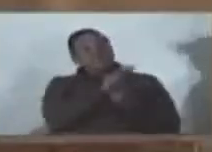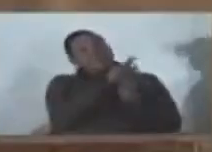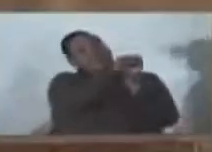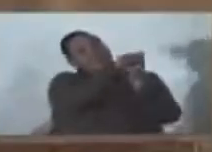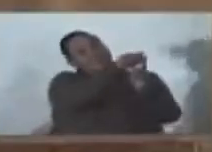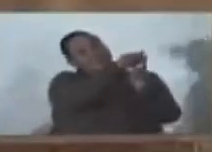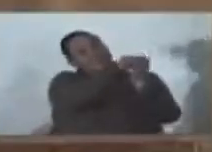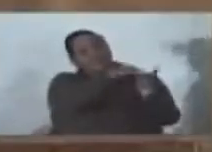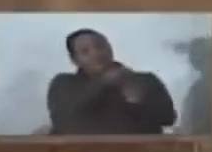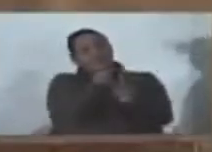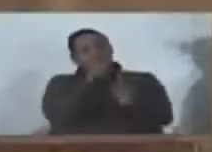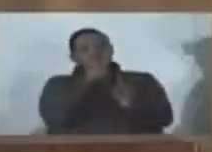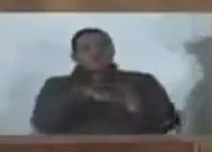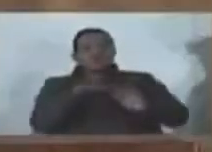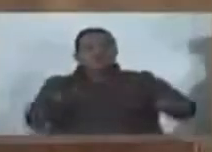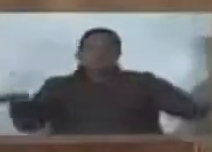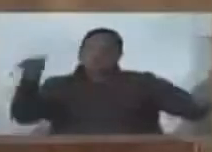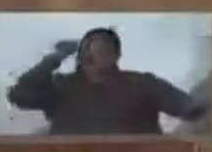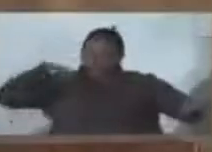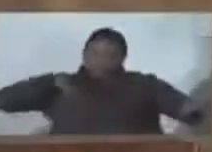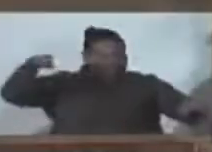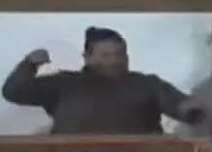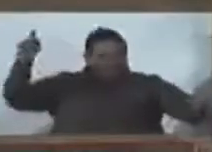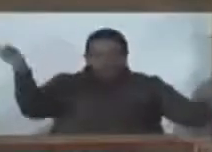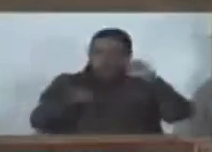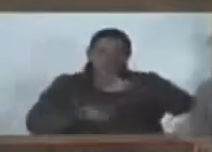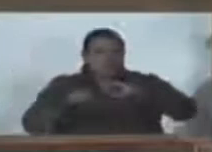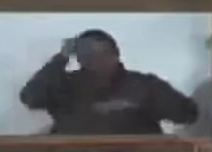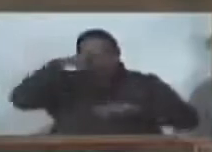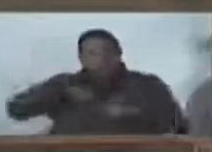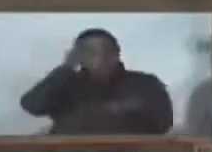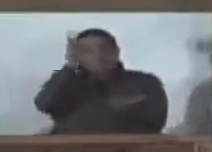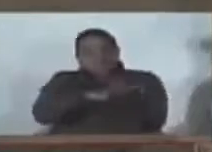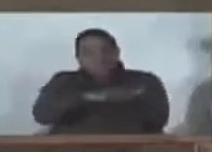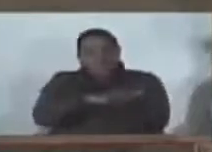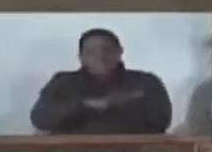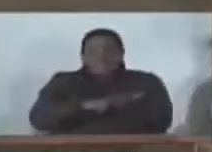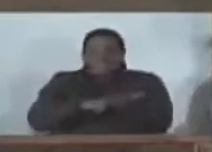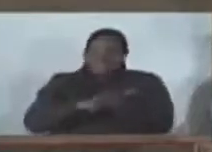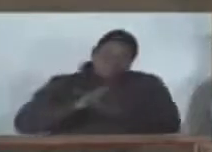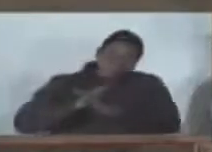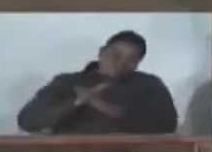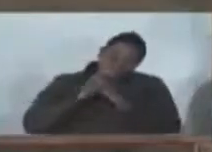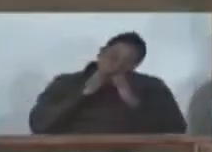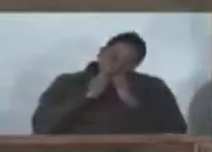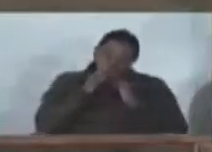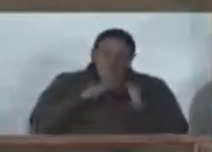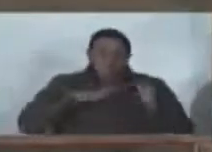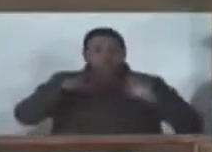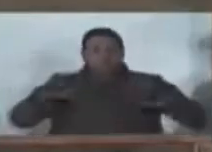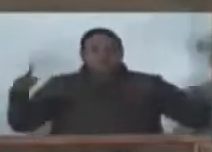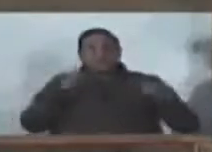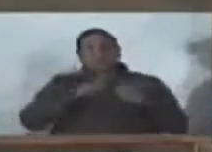and children everywhere. Men need to stand up to end violence against women, children, and other